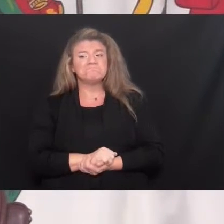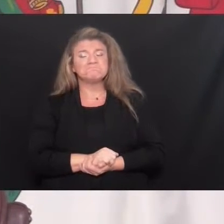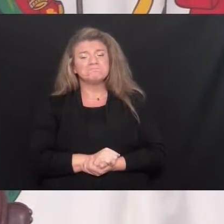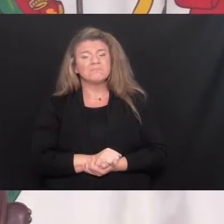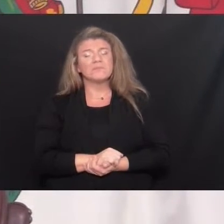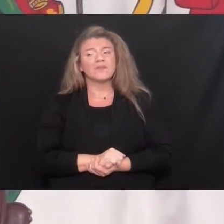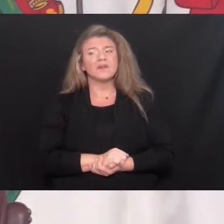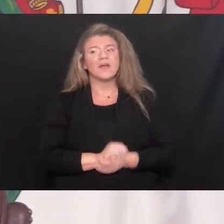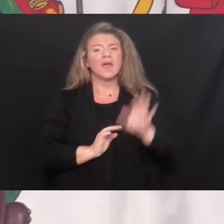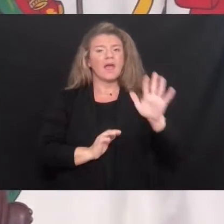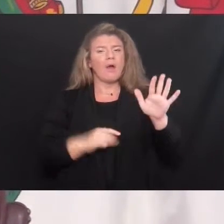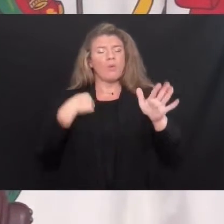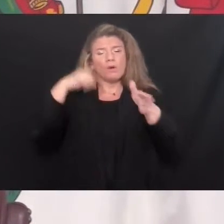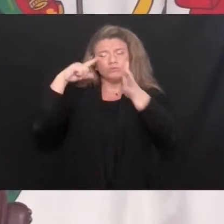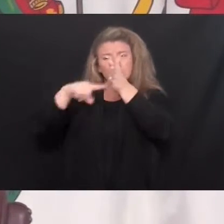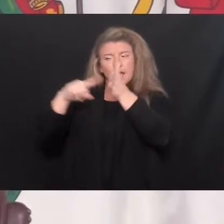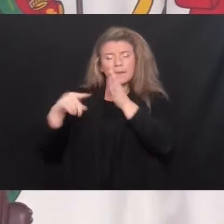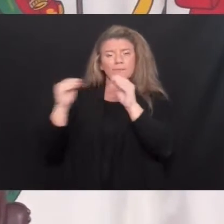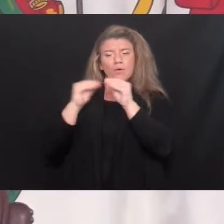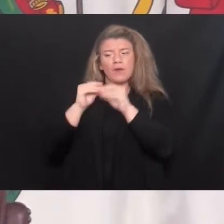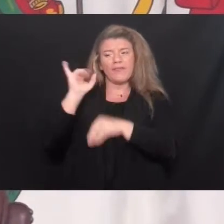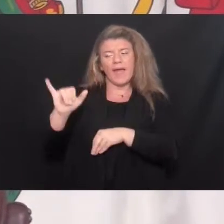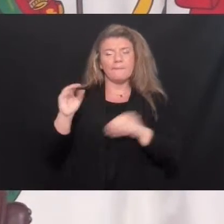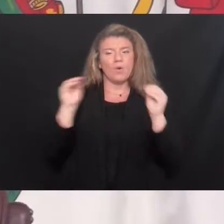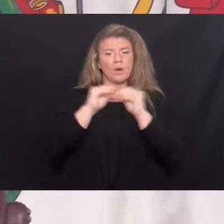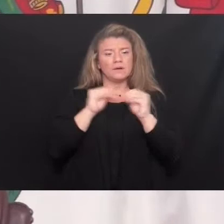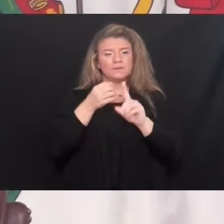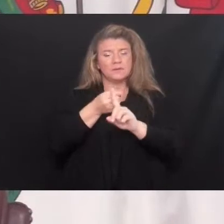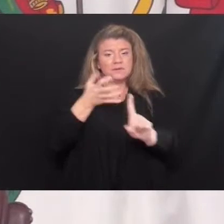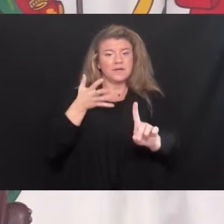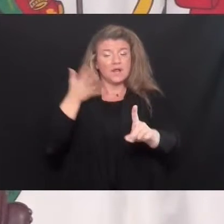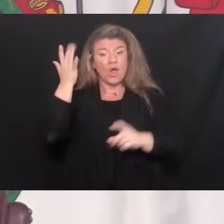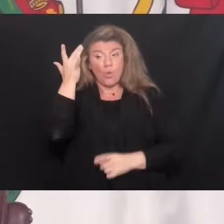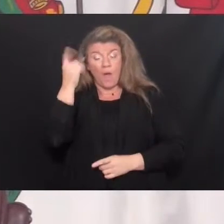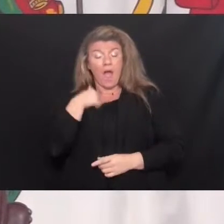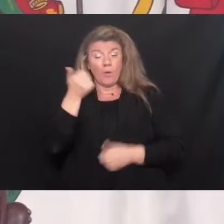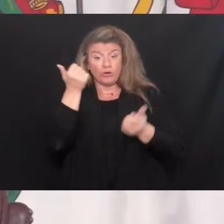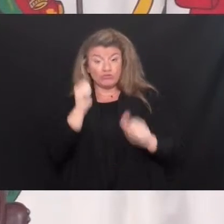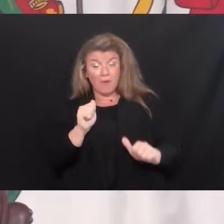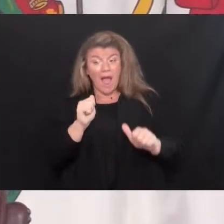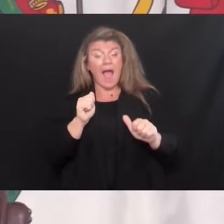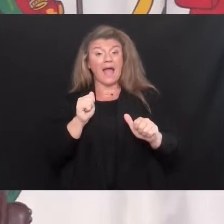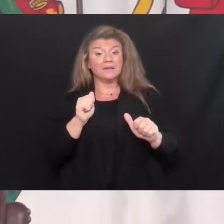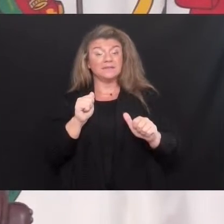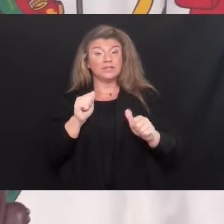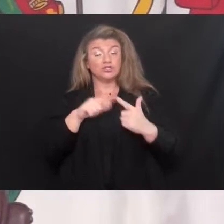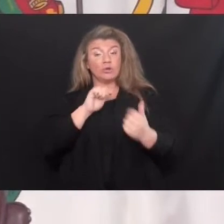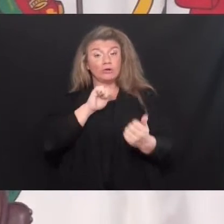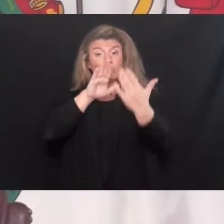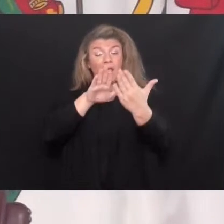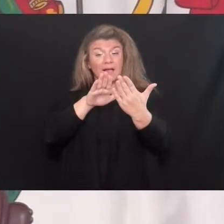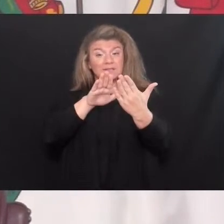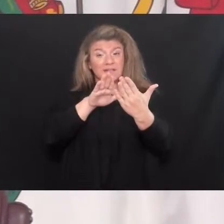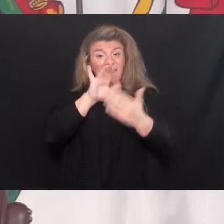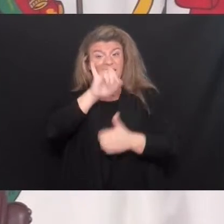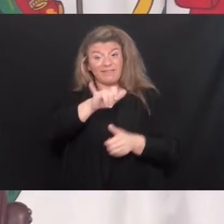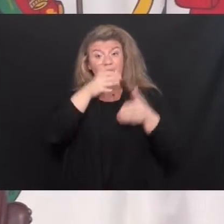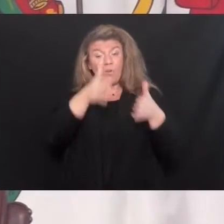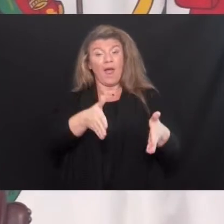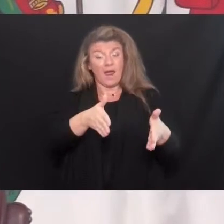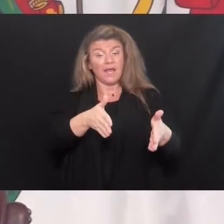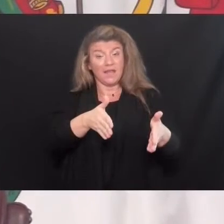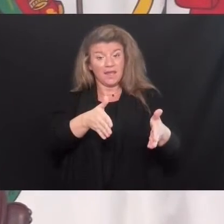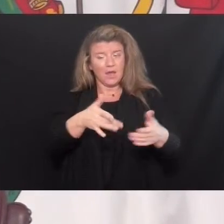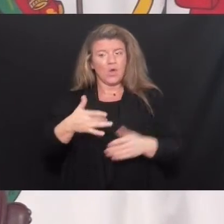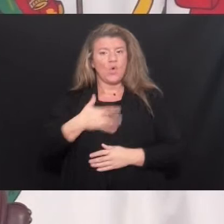we'll. Let us check into that a little bit more, because, we've tried basically to address this way, that